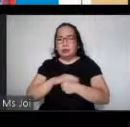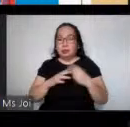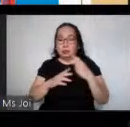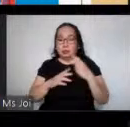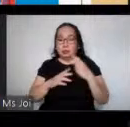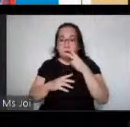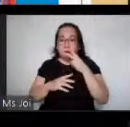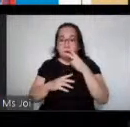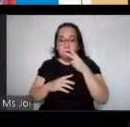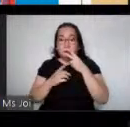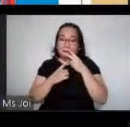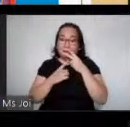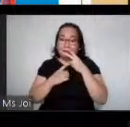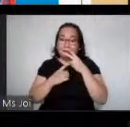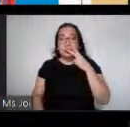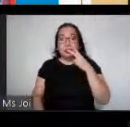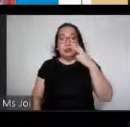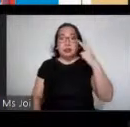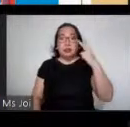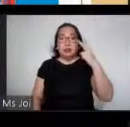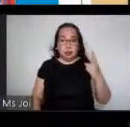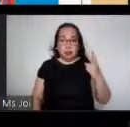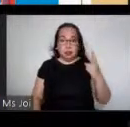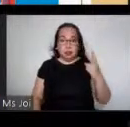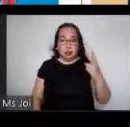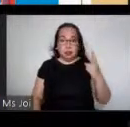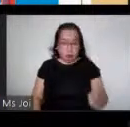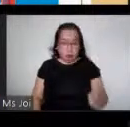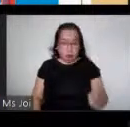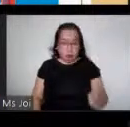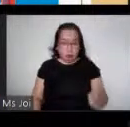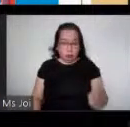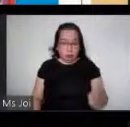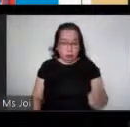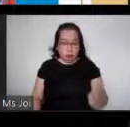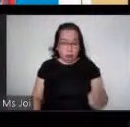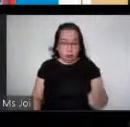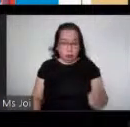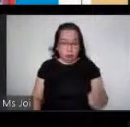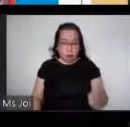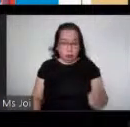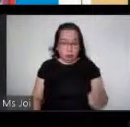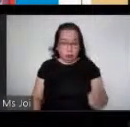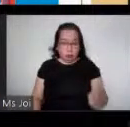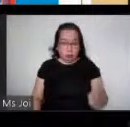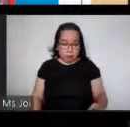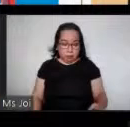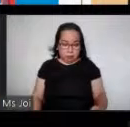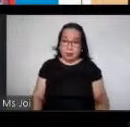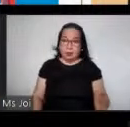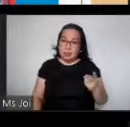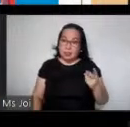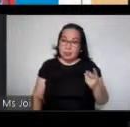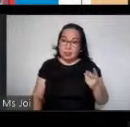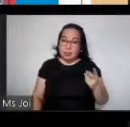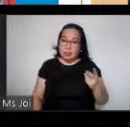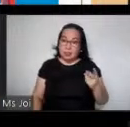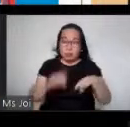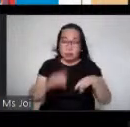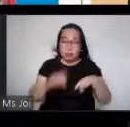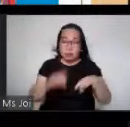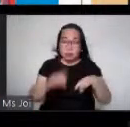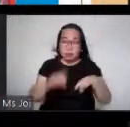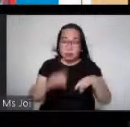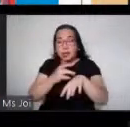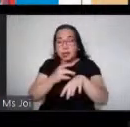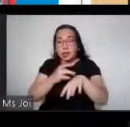yan, mas high ang hawakan kayo contaminated. Ibabalik nyo din yan sa mouth or portal